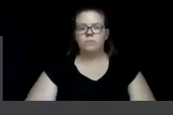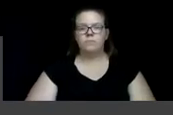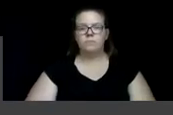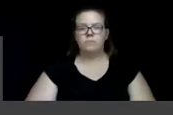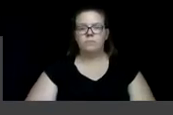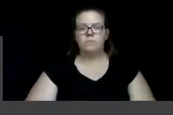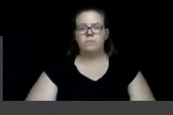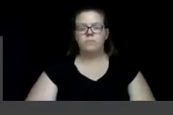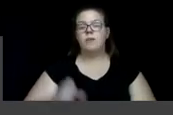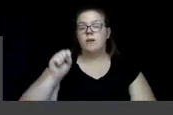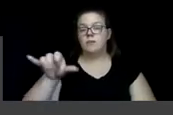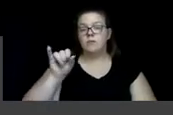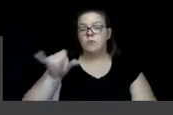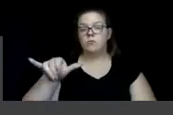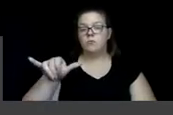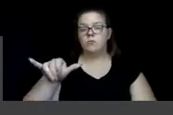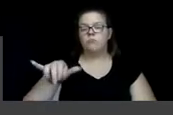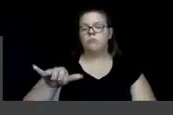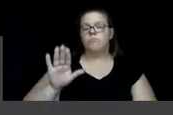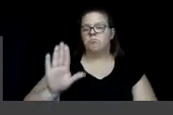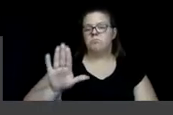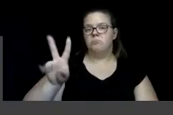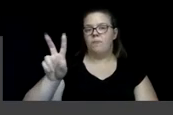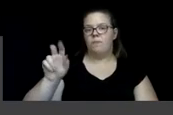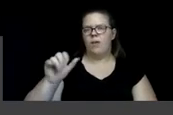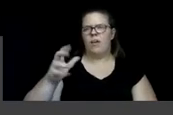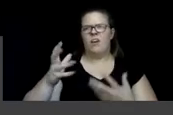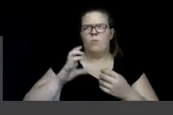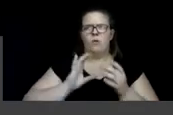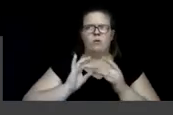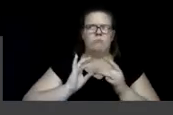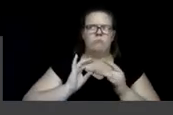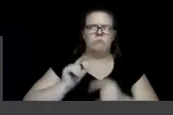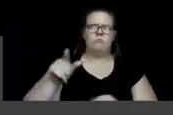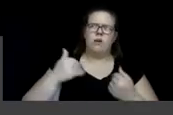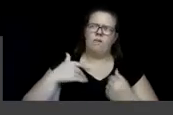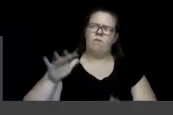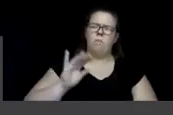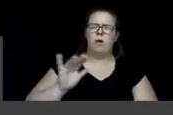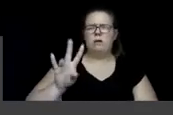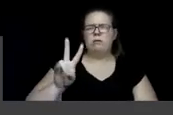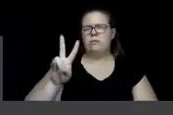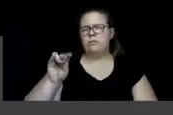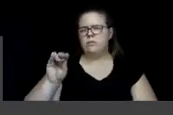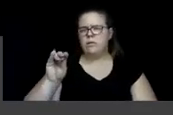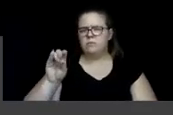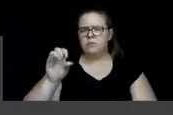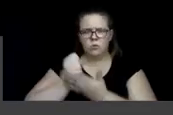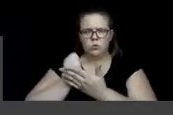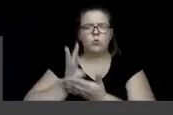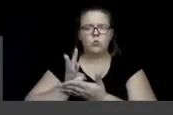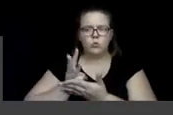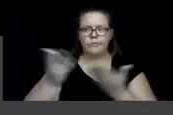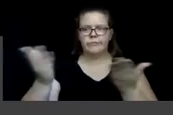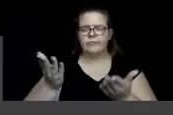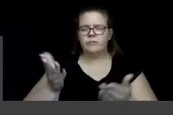The Syracuse VA, I want to say, has about 70 social workers here. I want to say we're right